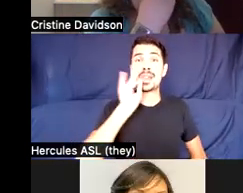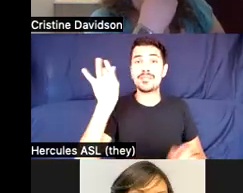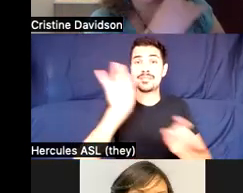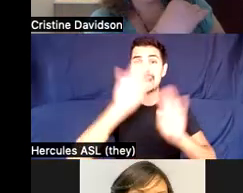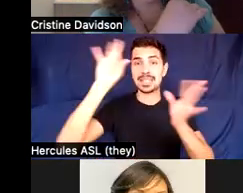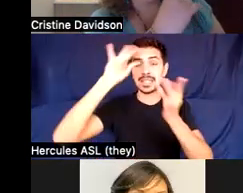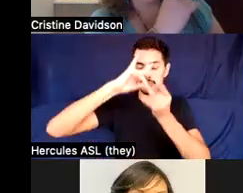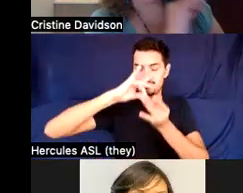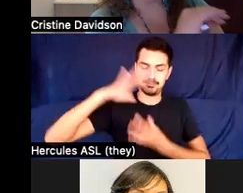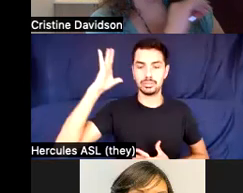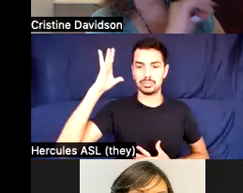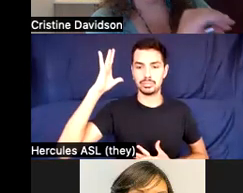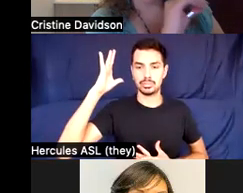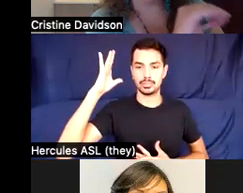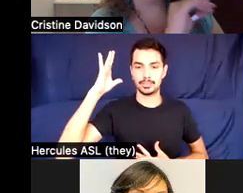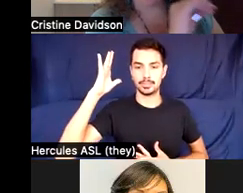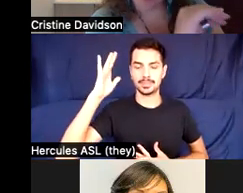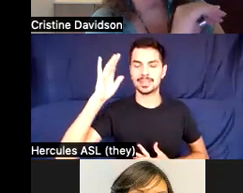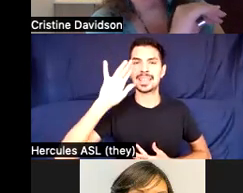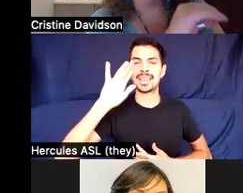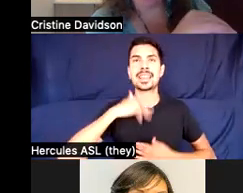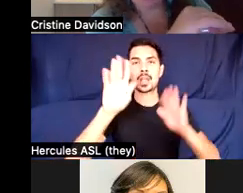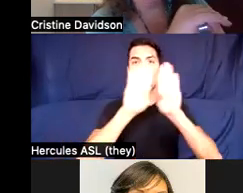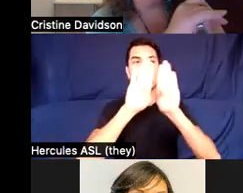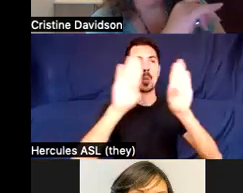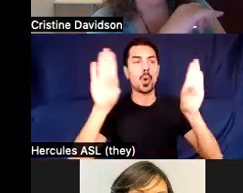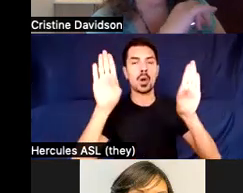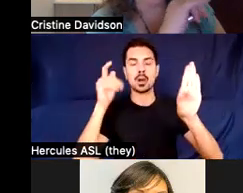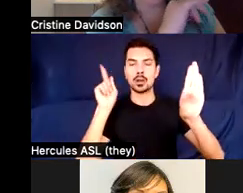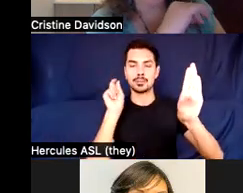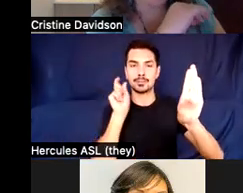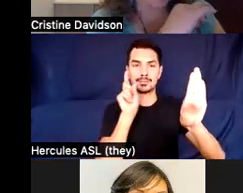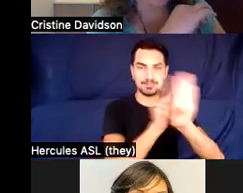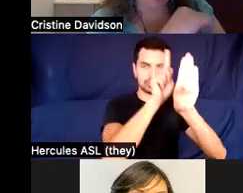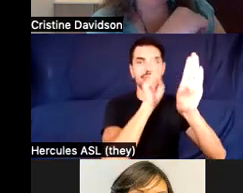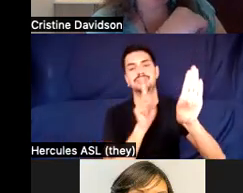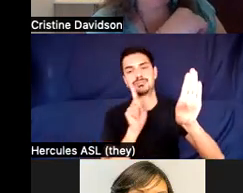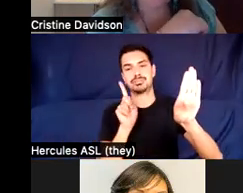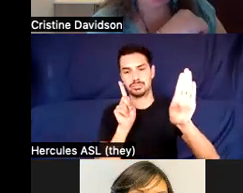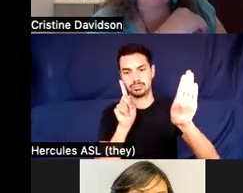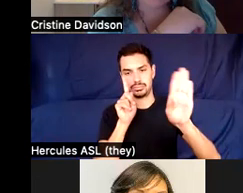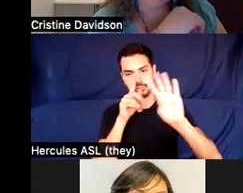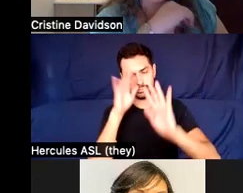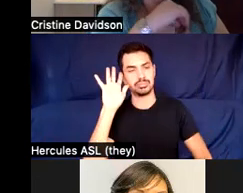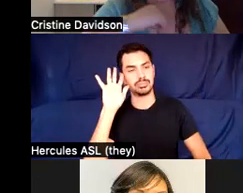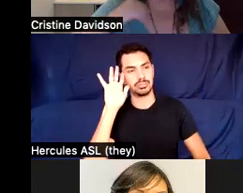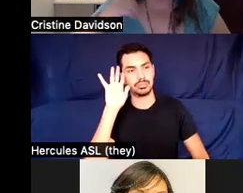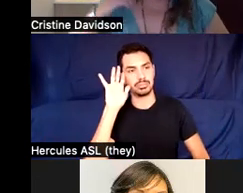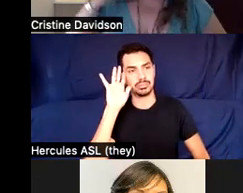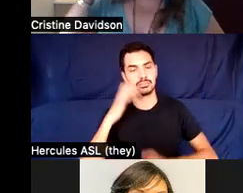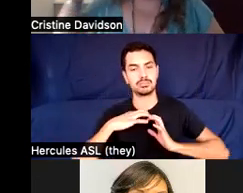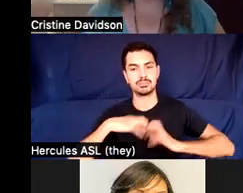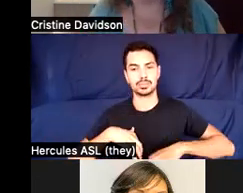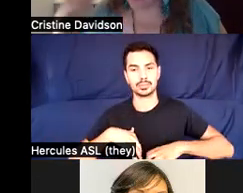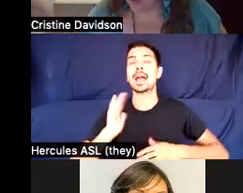it can just shut you down so hard, right? And so part of our role as an advocate is